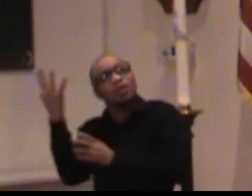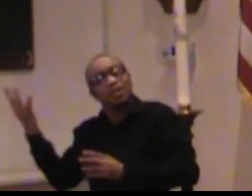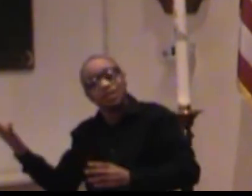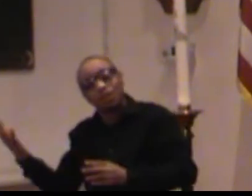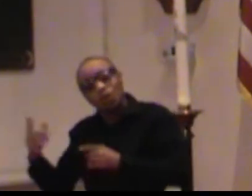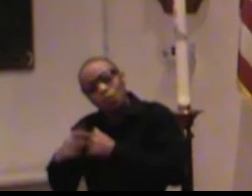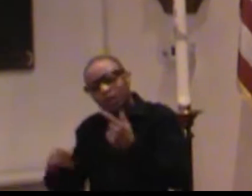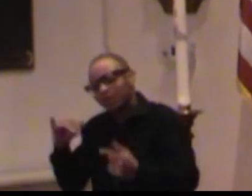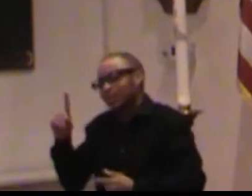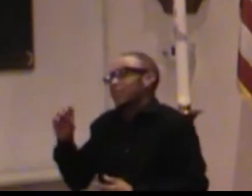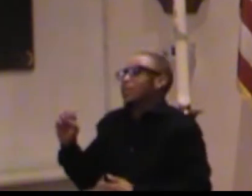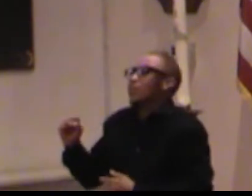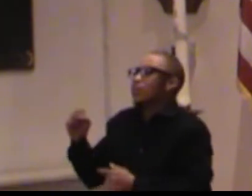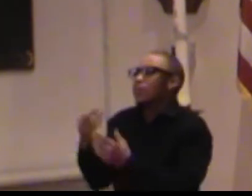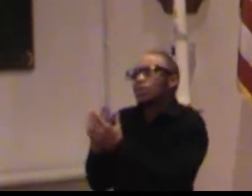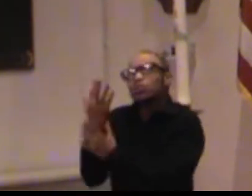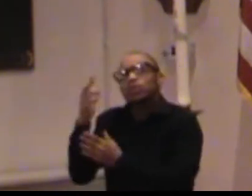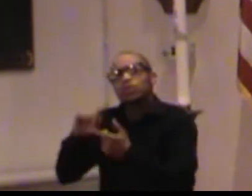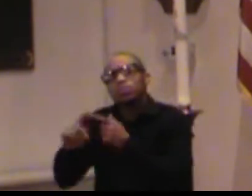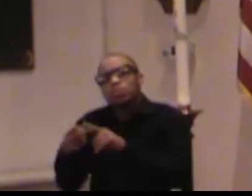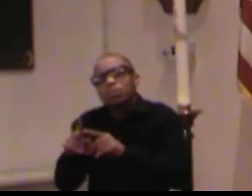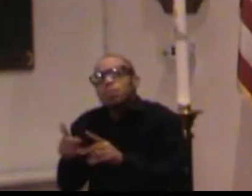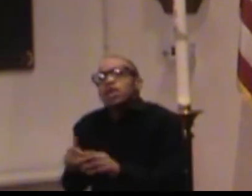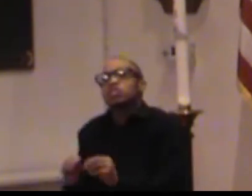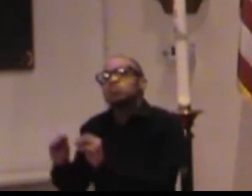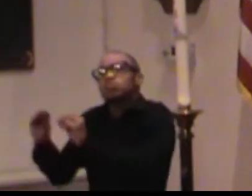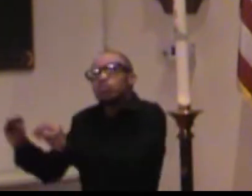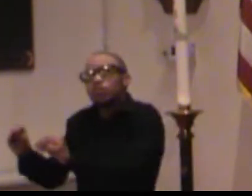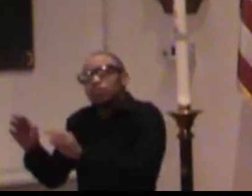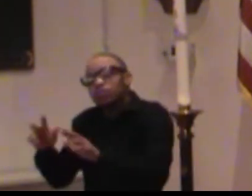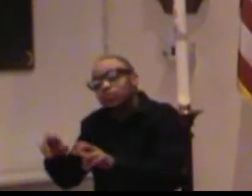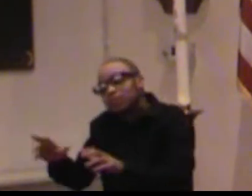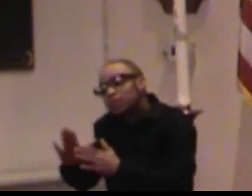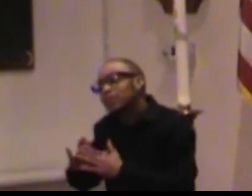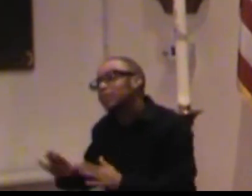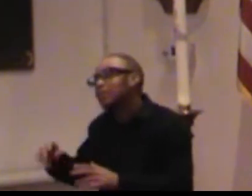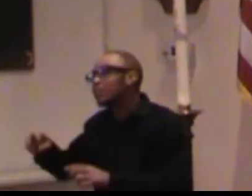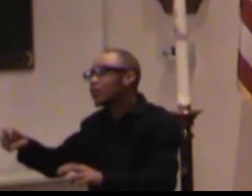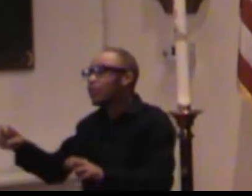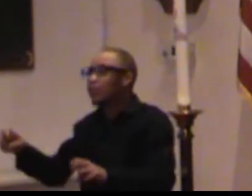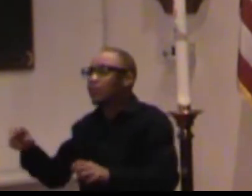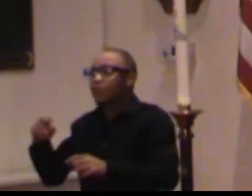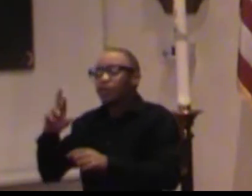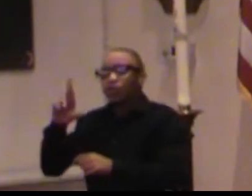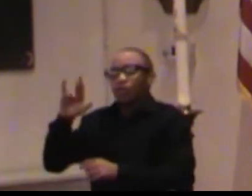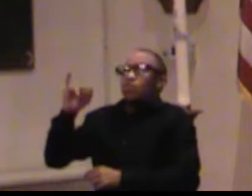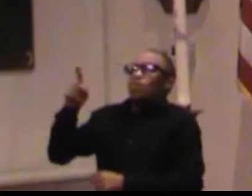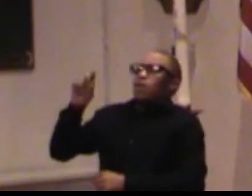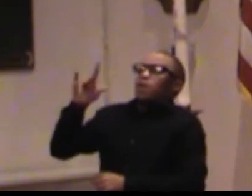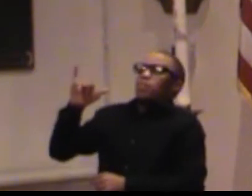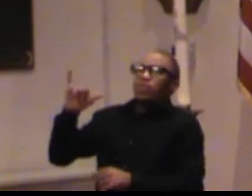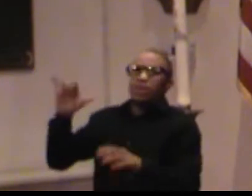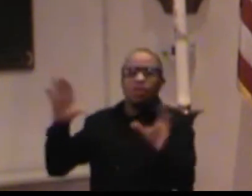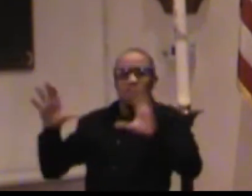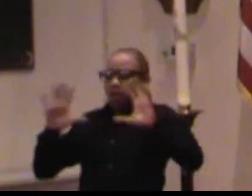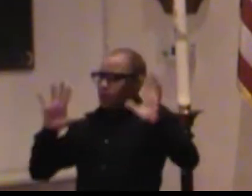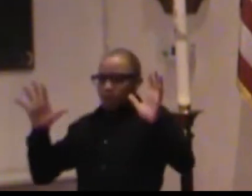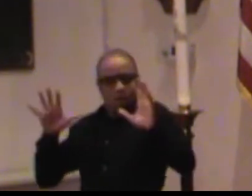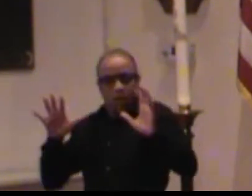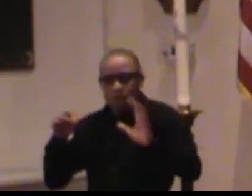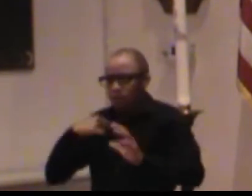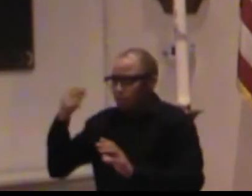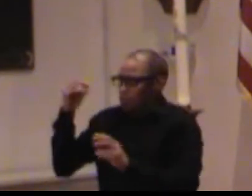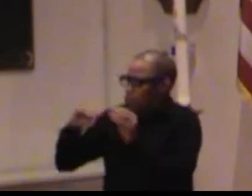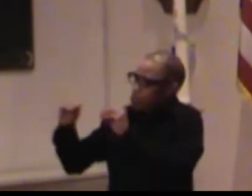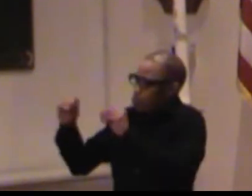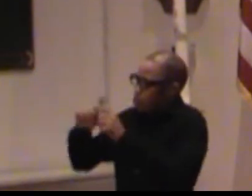what it does, to spring means to move suddenly. It rapidly takes you upward.